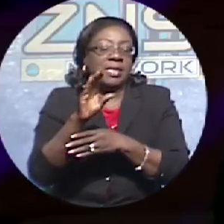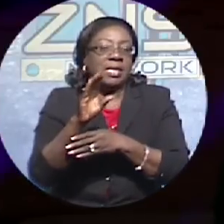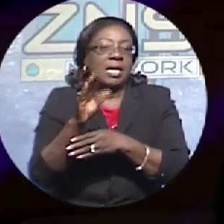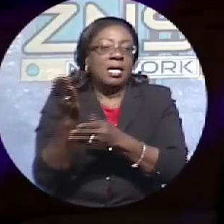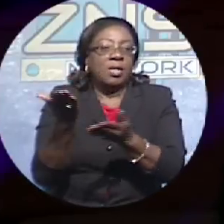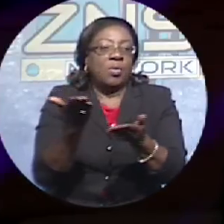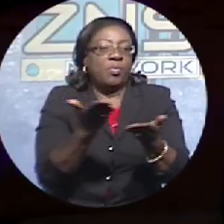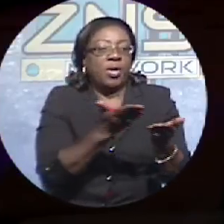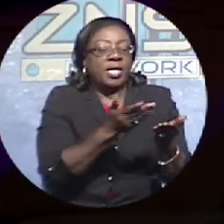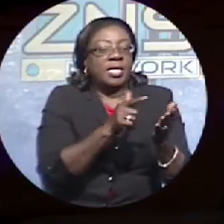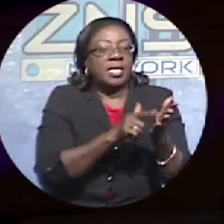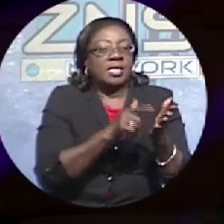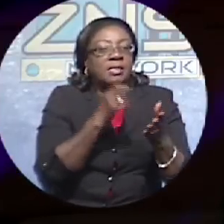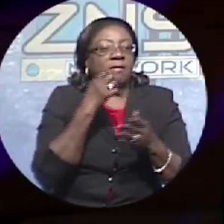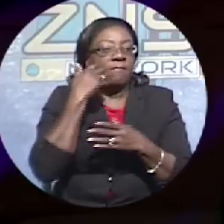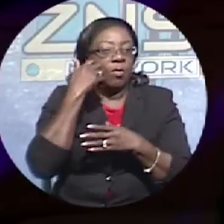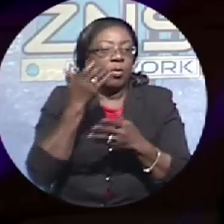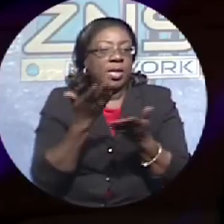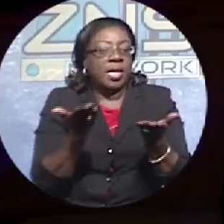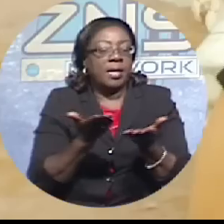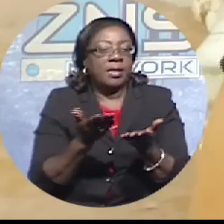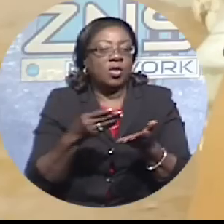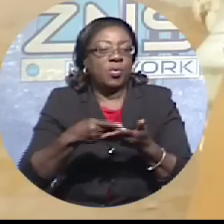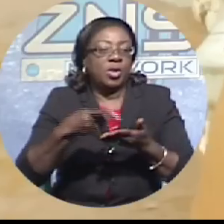successfully bring this product to market.